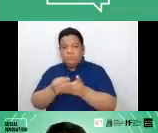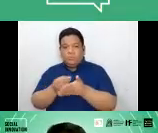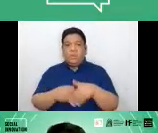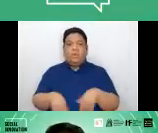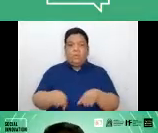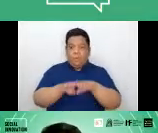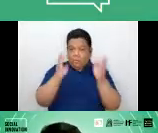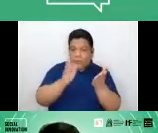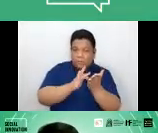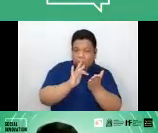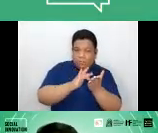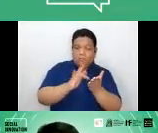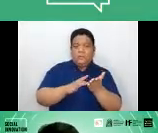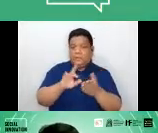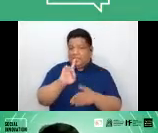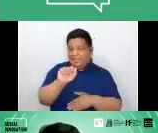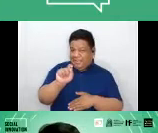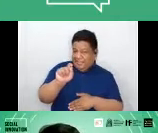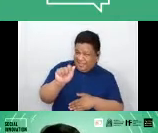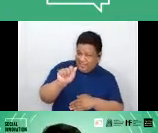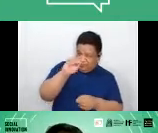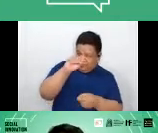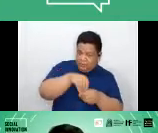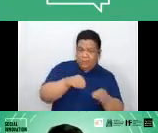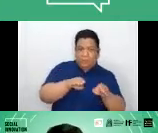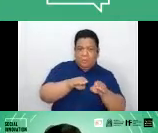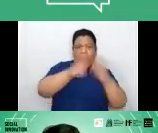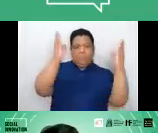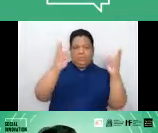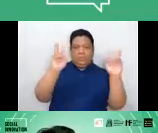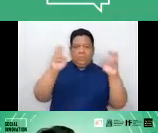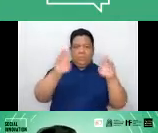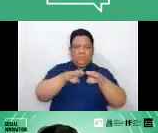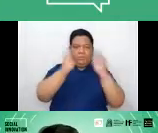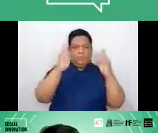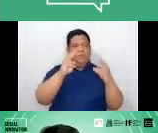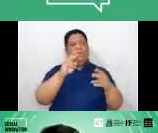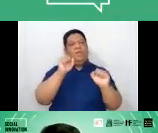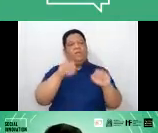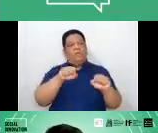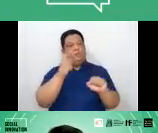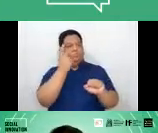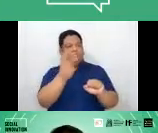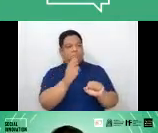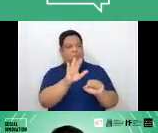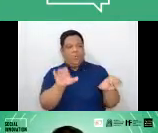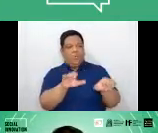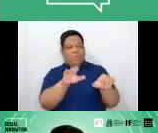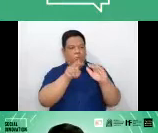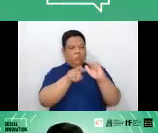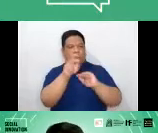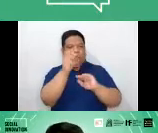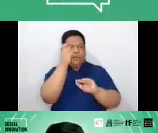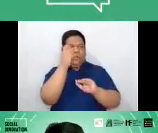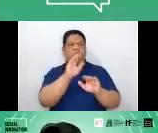app. All of this data is reflecting this form of transparency, this ability to see and read and understand